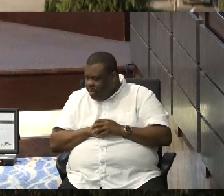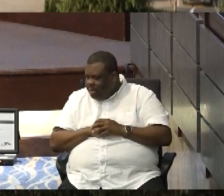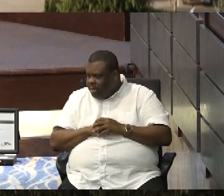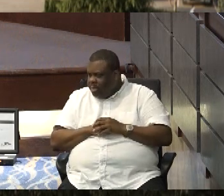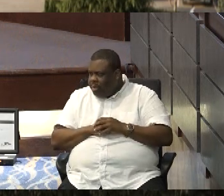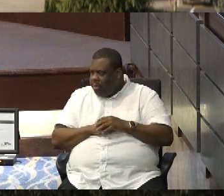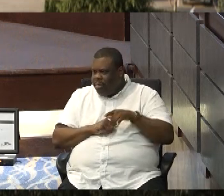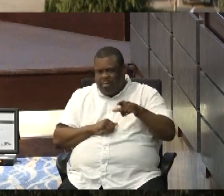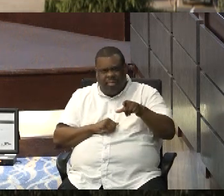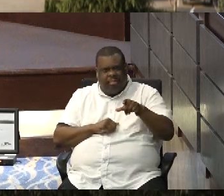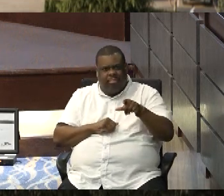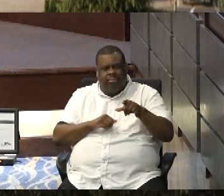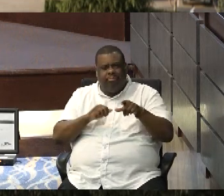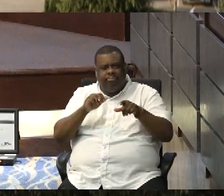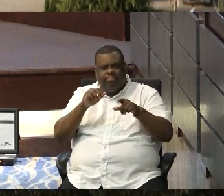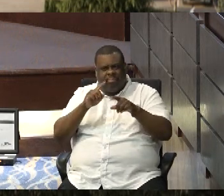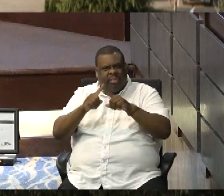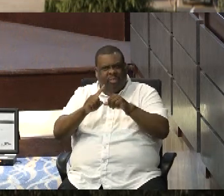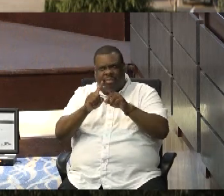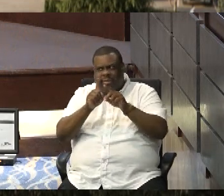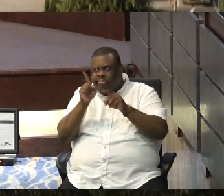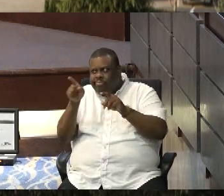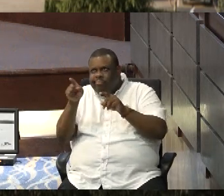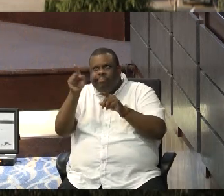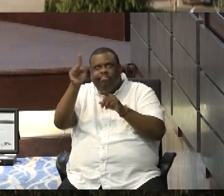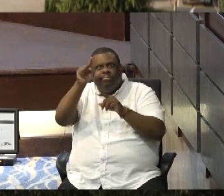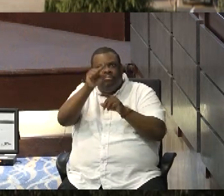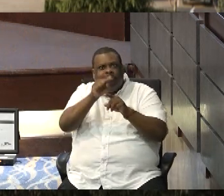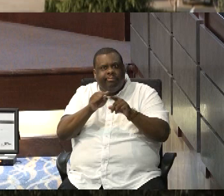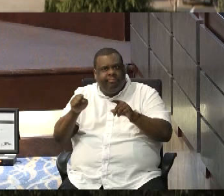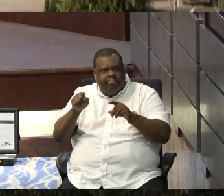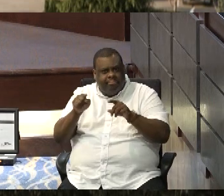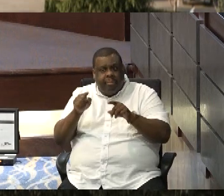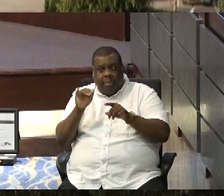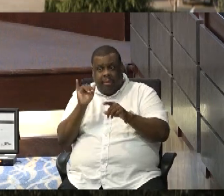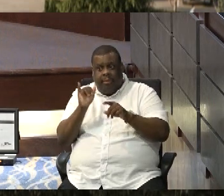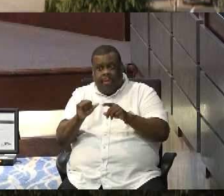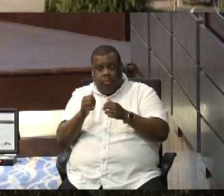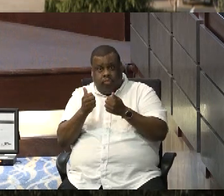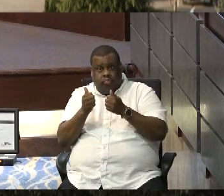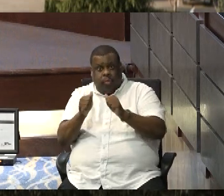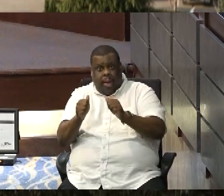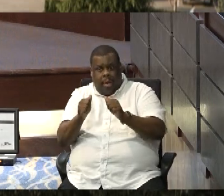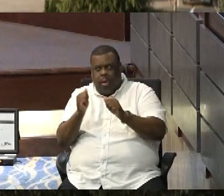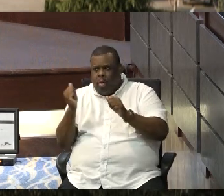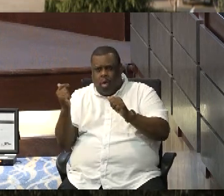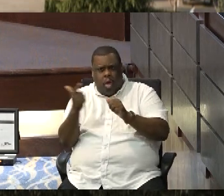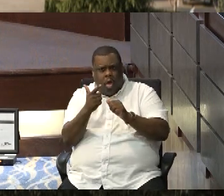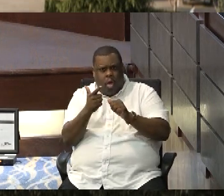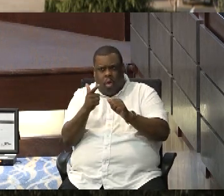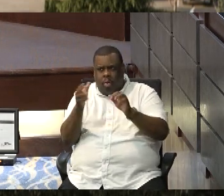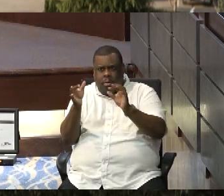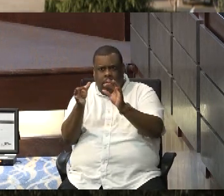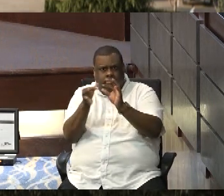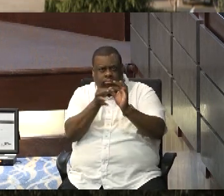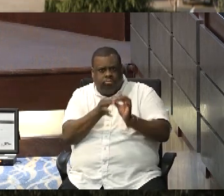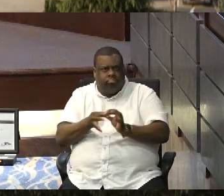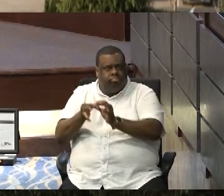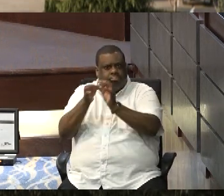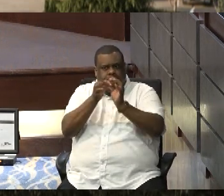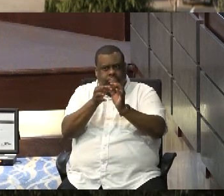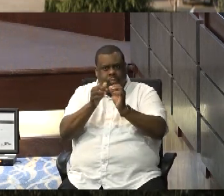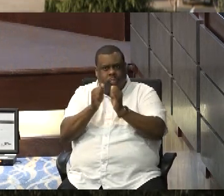and also the lobby. And to the degree possible, make also those spaces transparent and visible to the city around